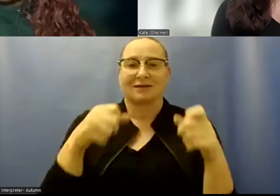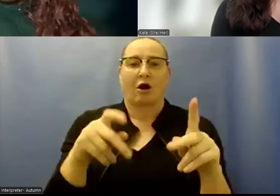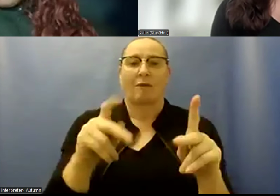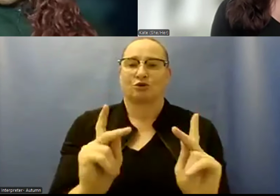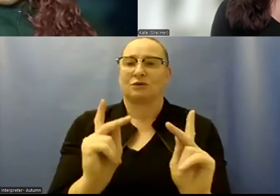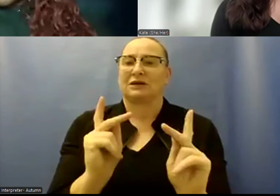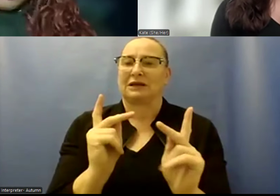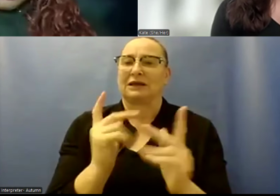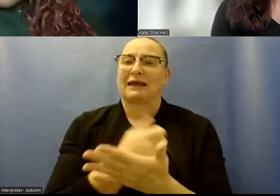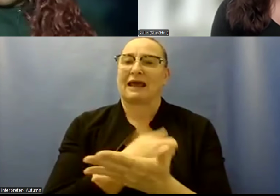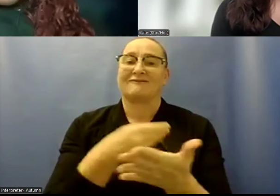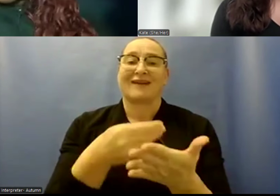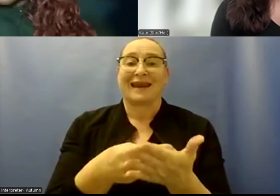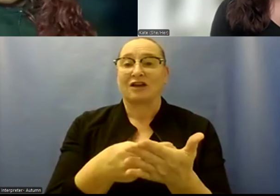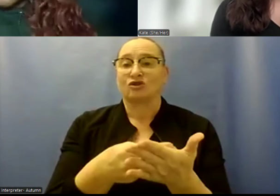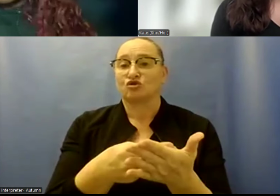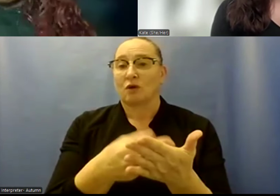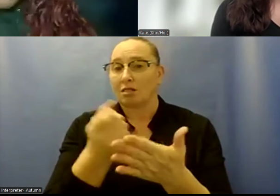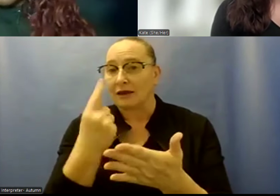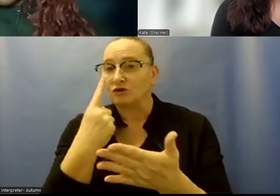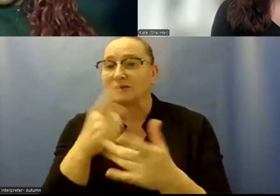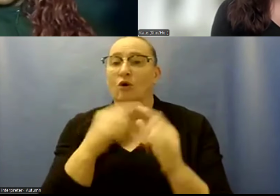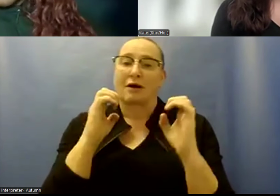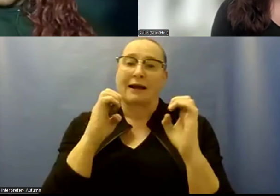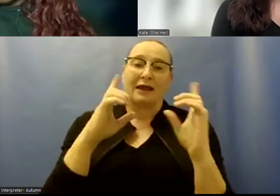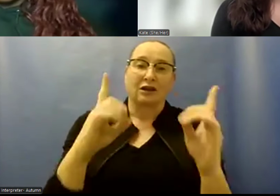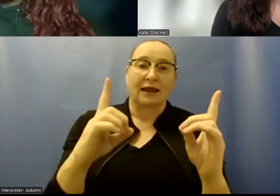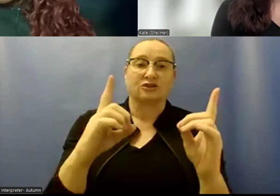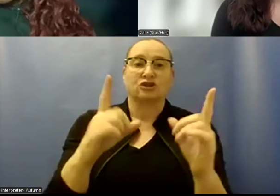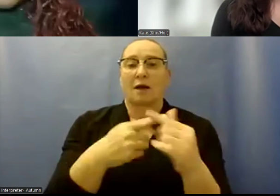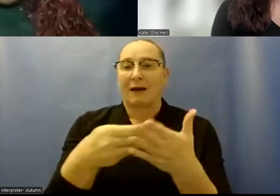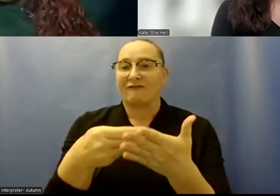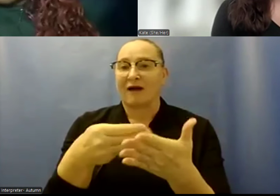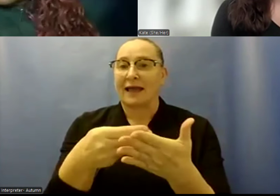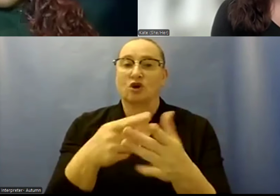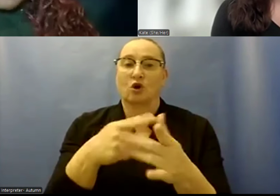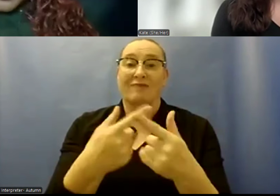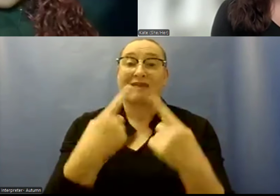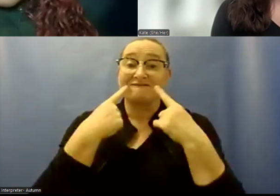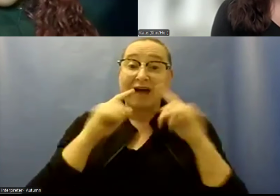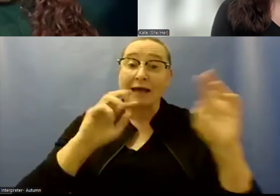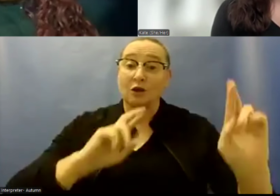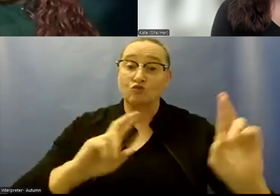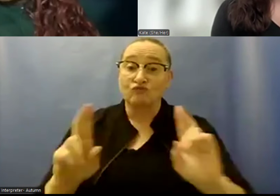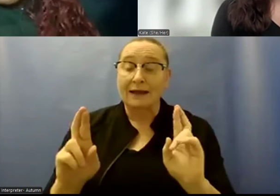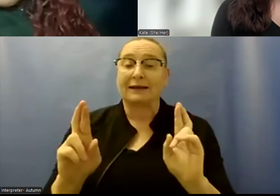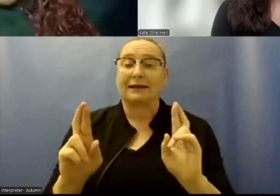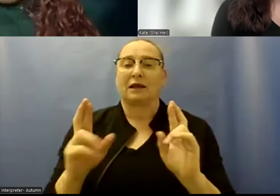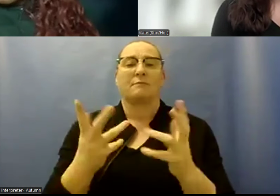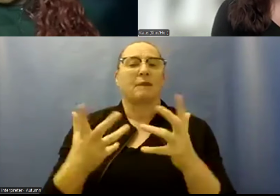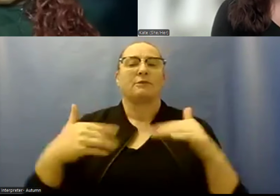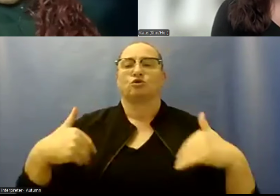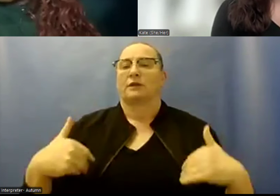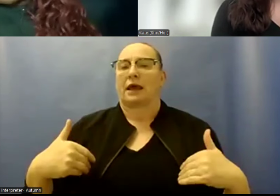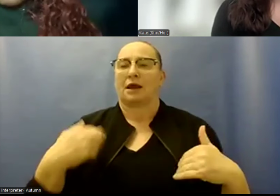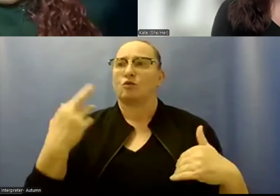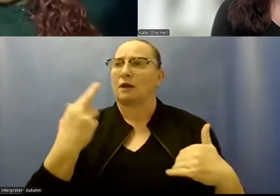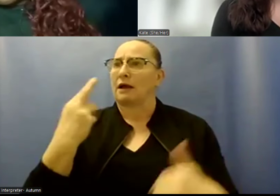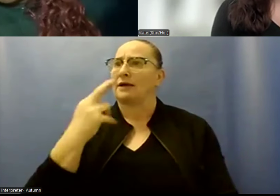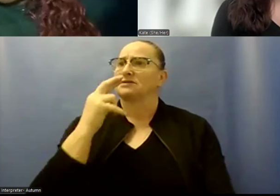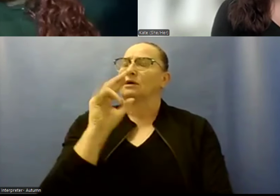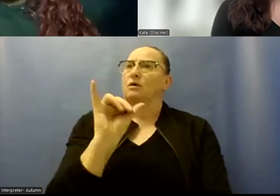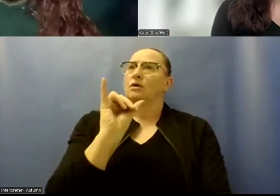get financial literacy or education about financials. And when they finally are ready for that, it may be too late and they realize, oh my goodness,